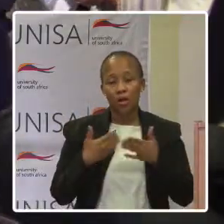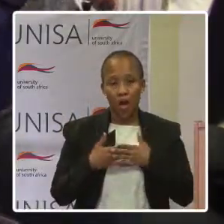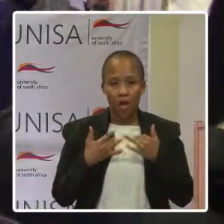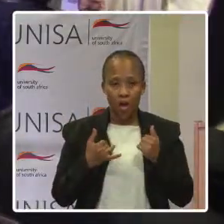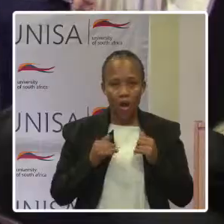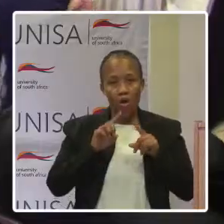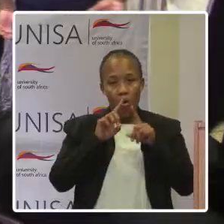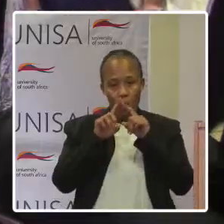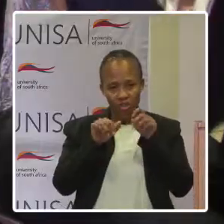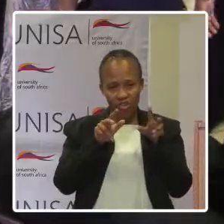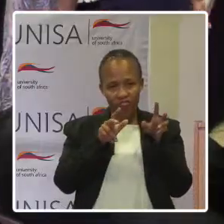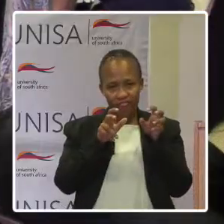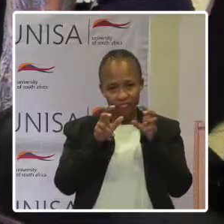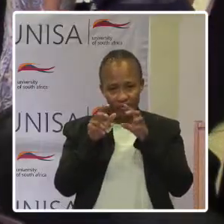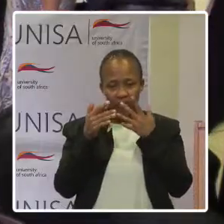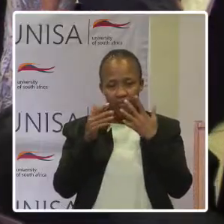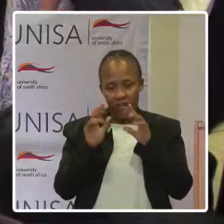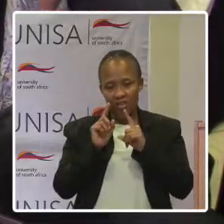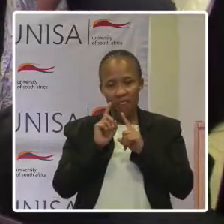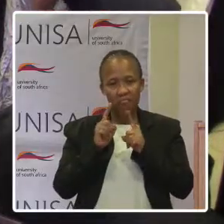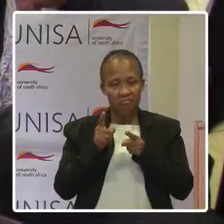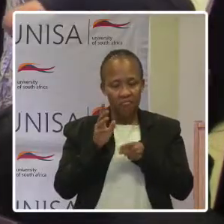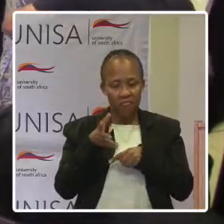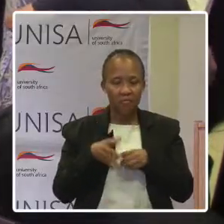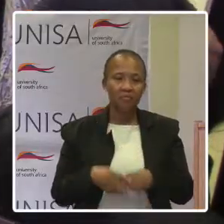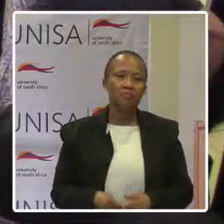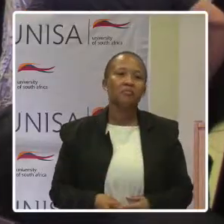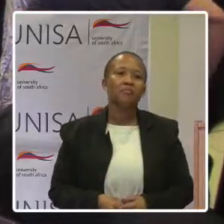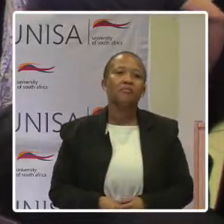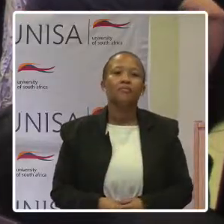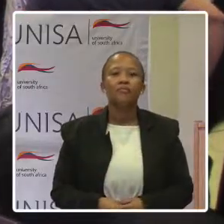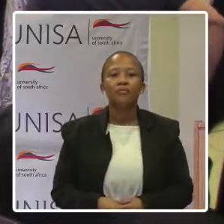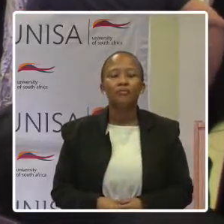I have two questions.